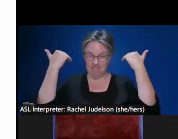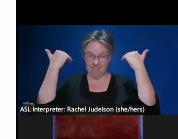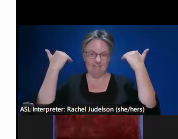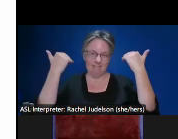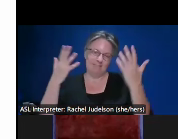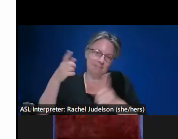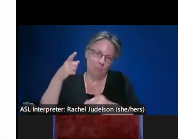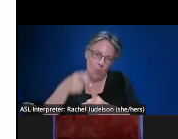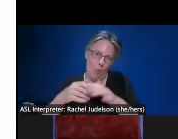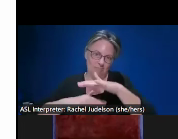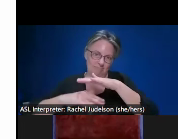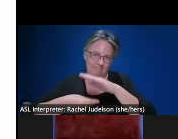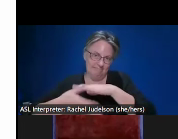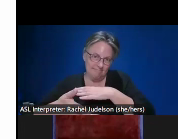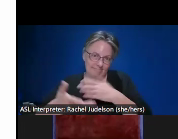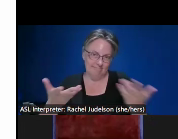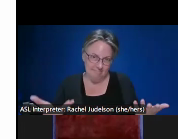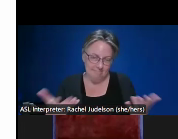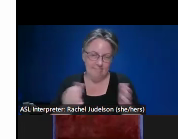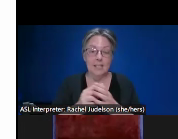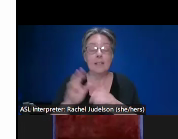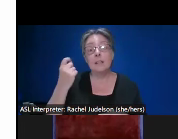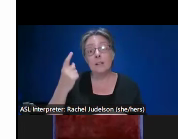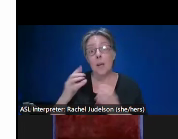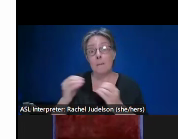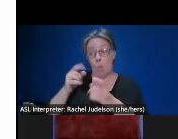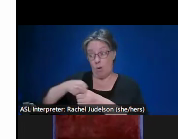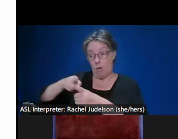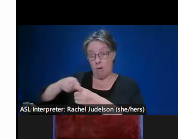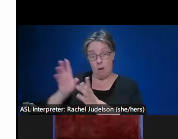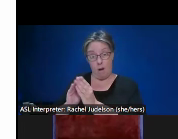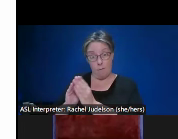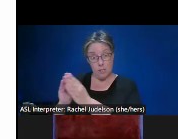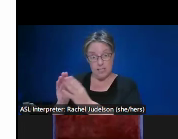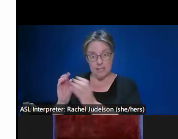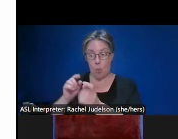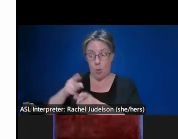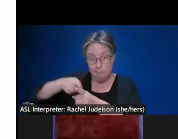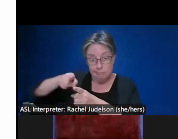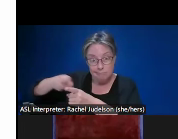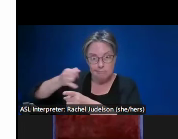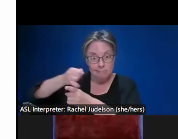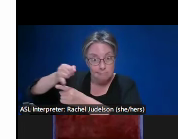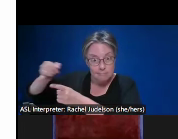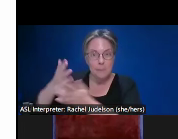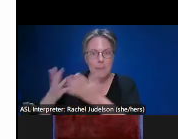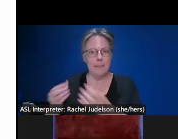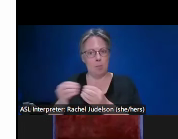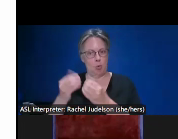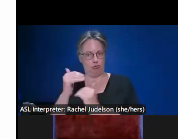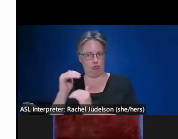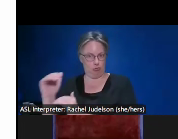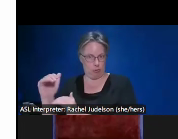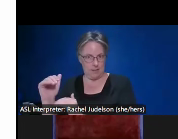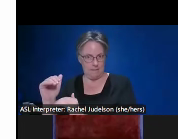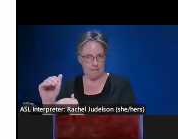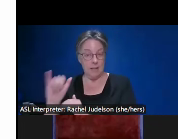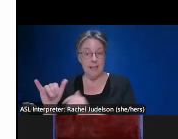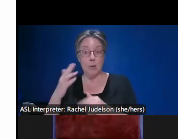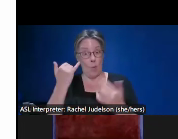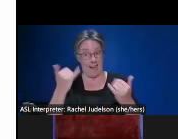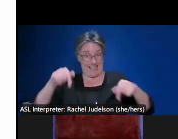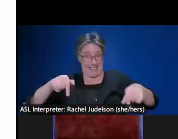more specialized conferences work a little bit differently. There, they might be a little bit more restrictive. And that's why this webinar